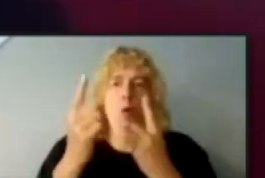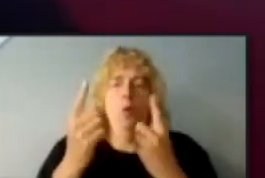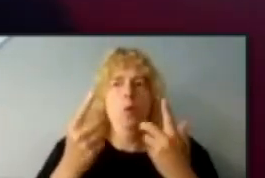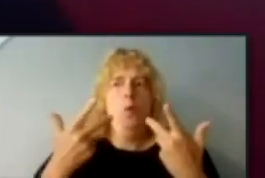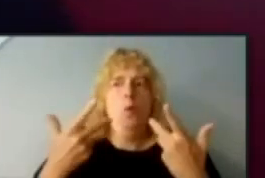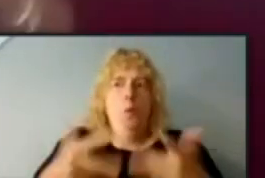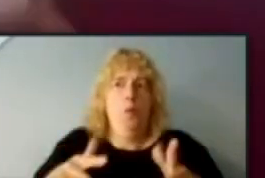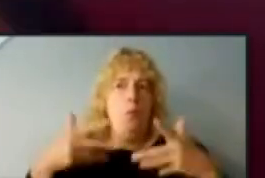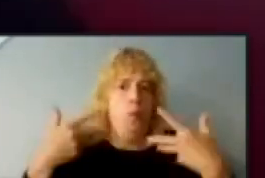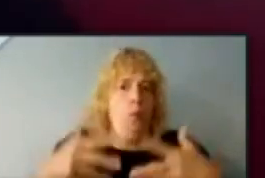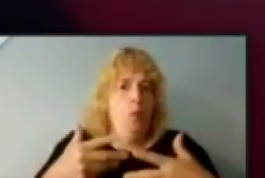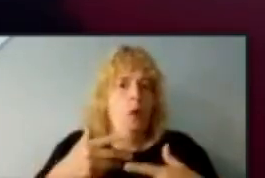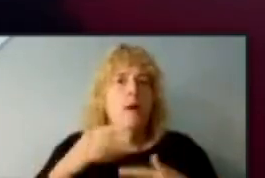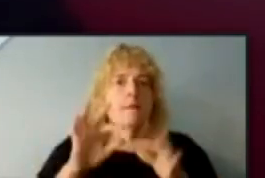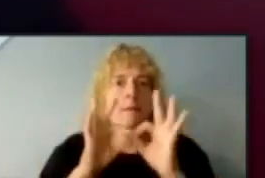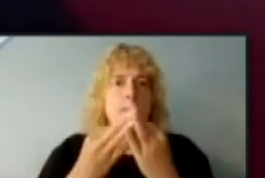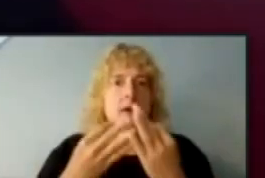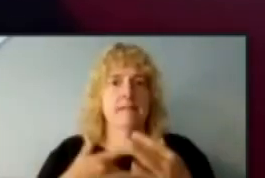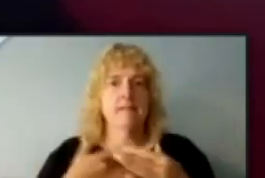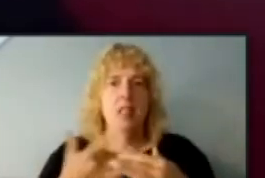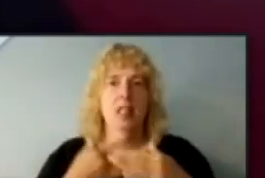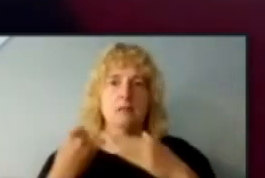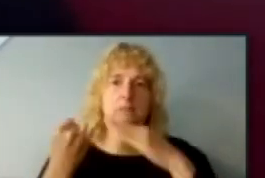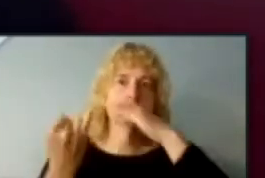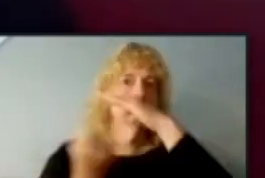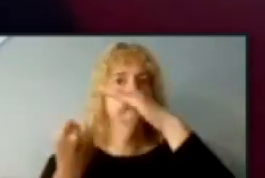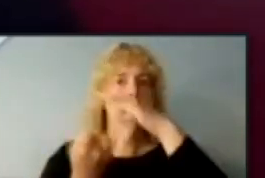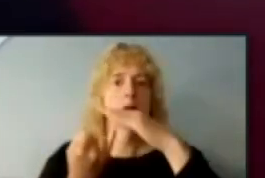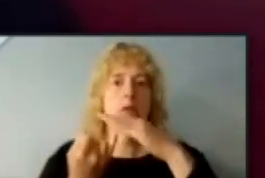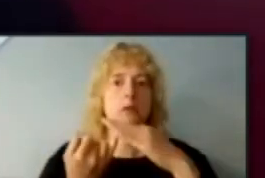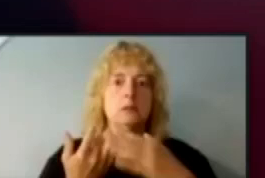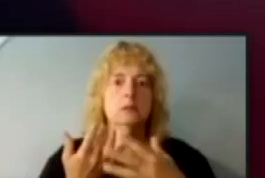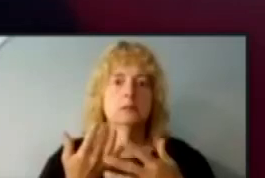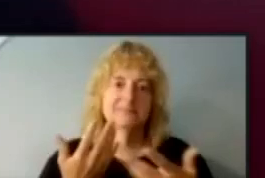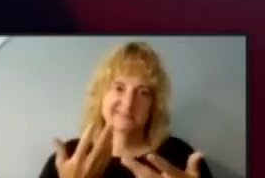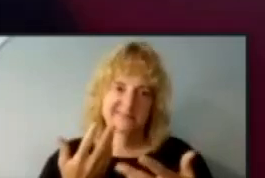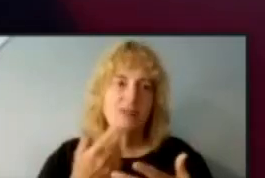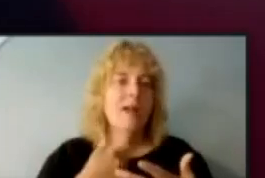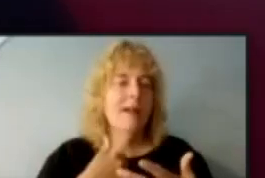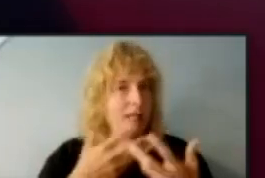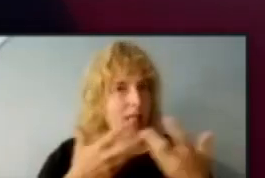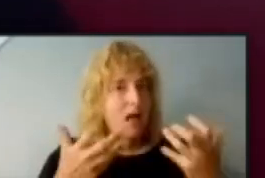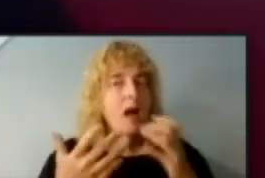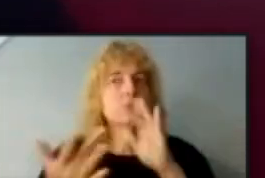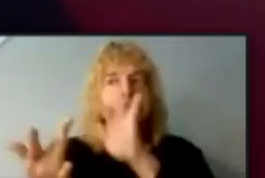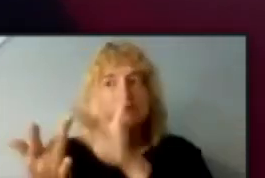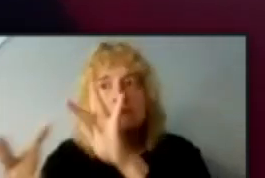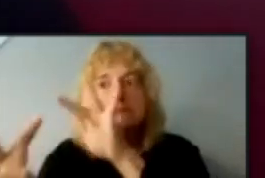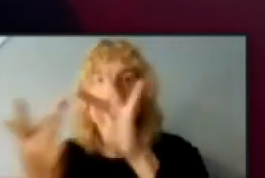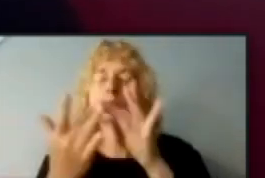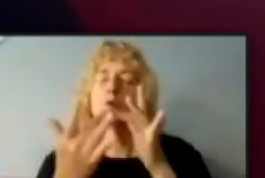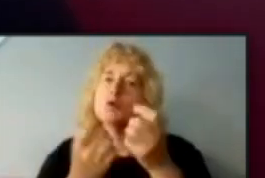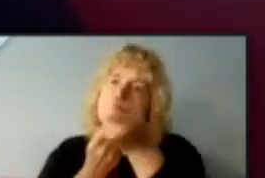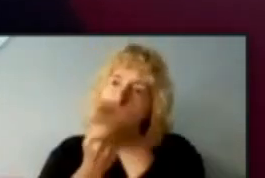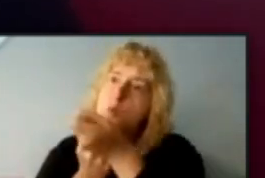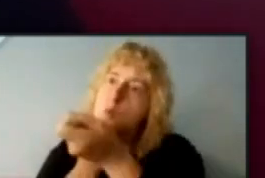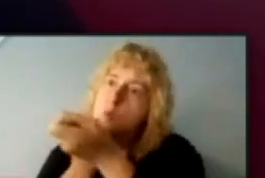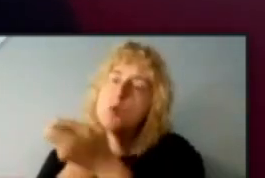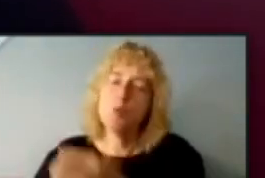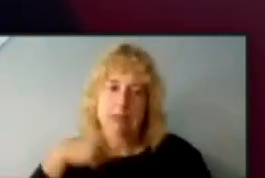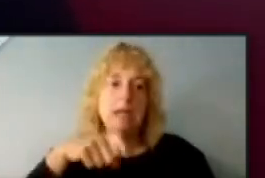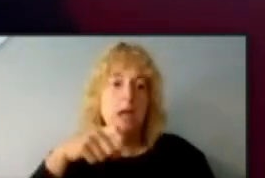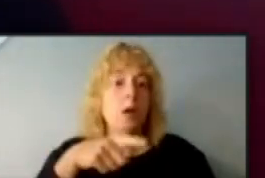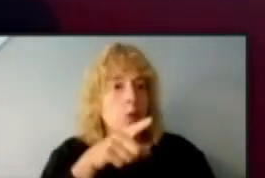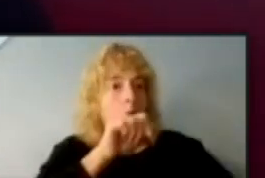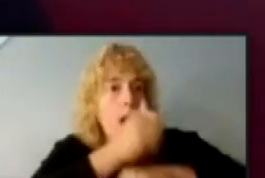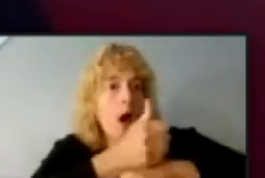a lot of reaching out and support to do. And you've created some tools and have partners that can share in that. So we'll look forward to hearing